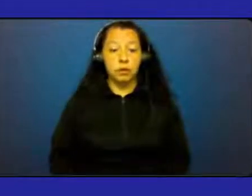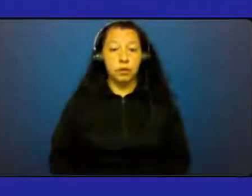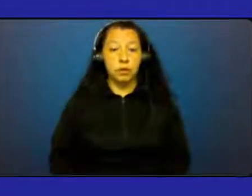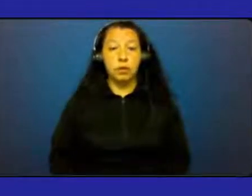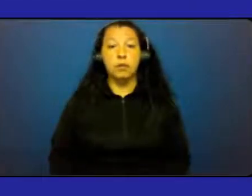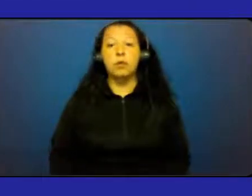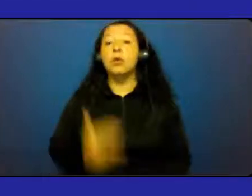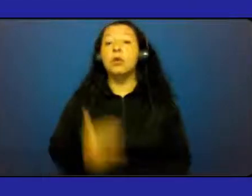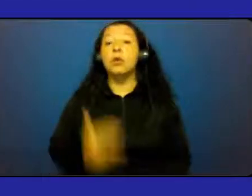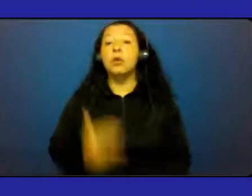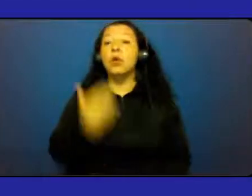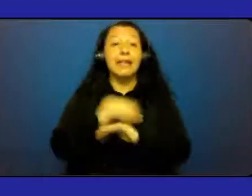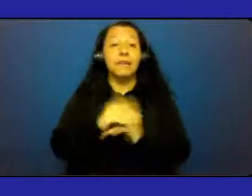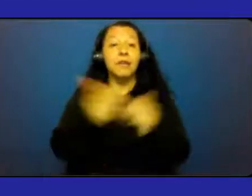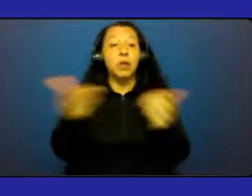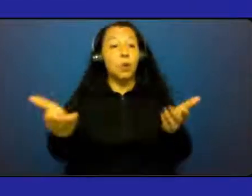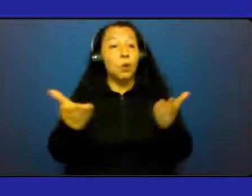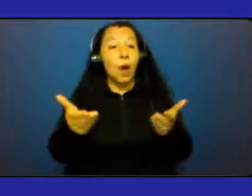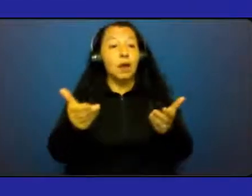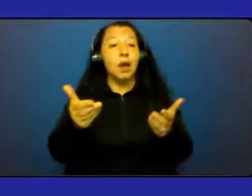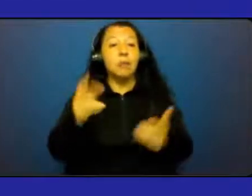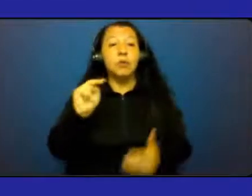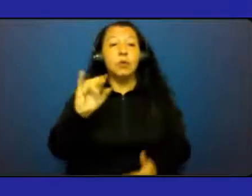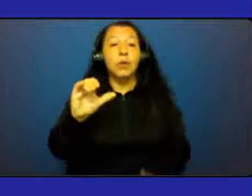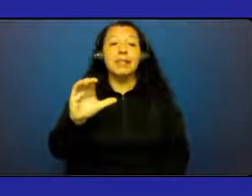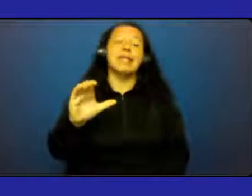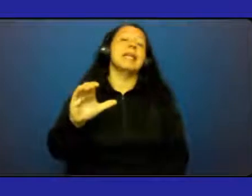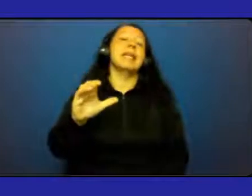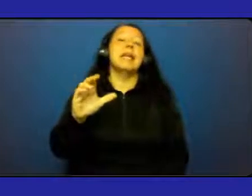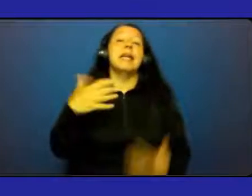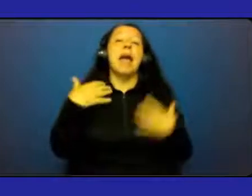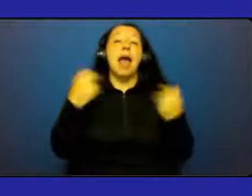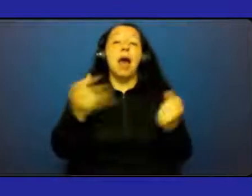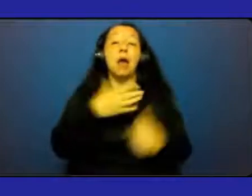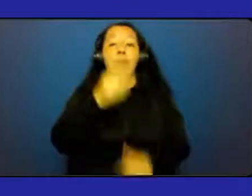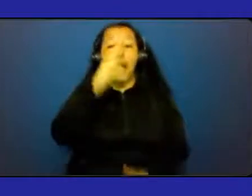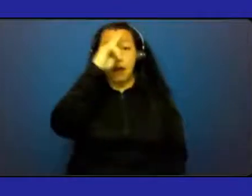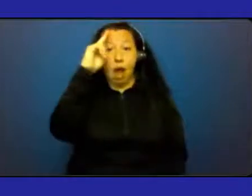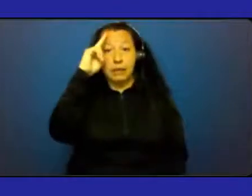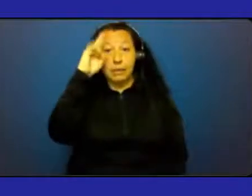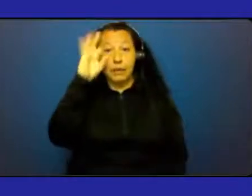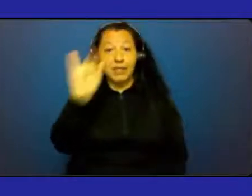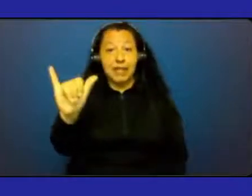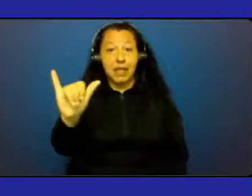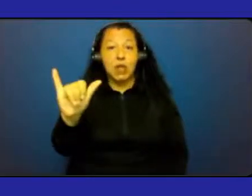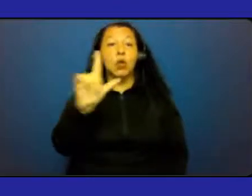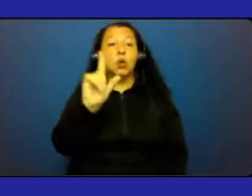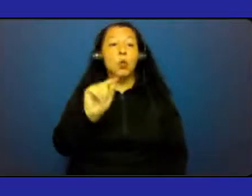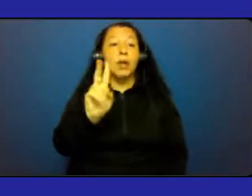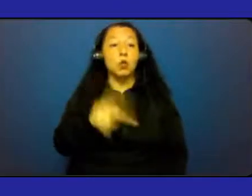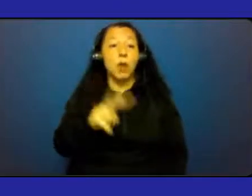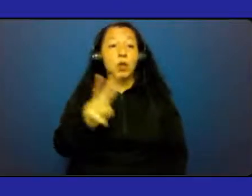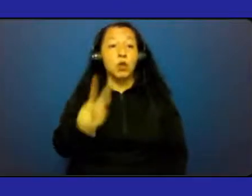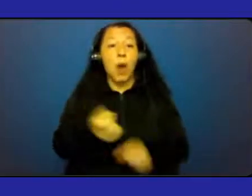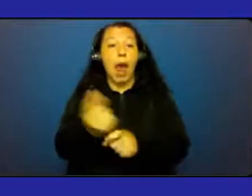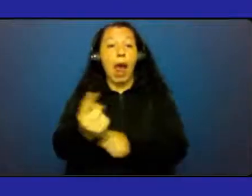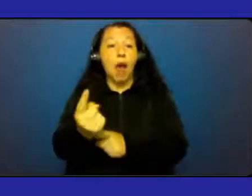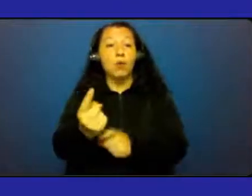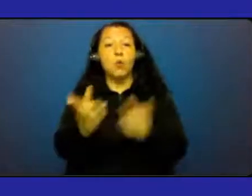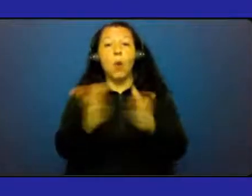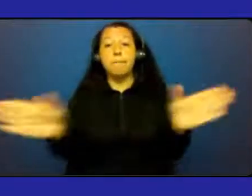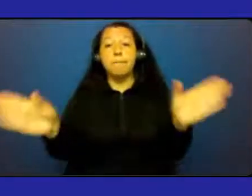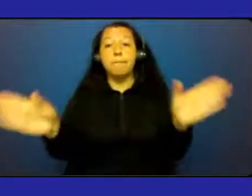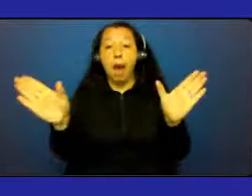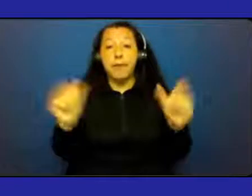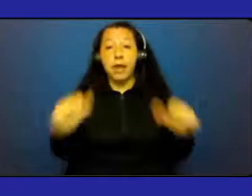Good evening and welcome to the New York City Health and Hospitals Fiscal Year 2022 Annual Public Virtual Meeting for the Borough